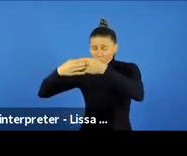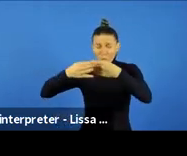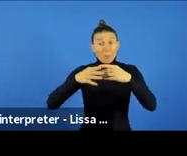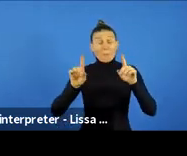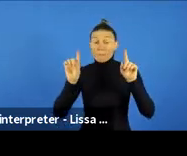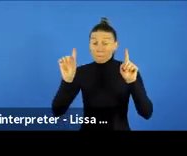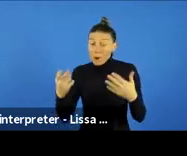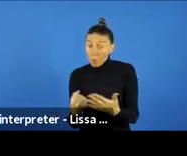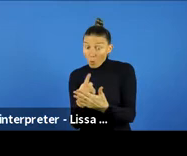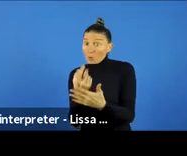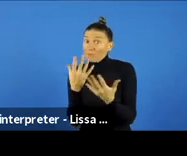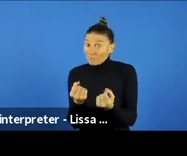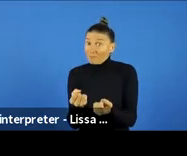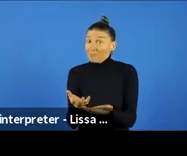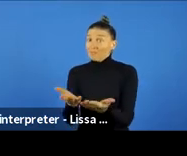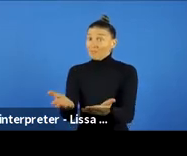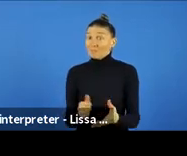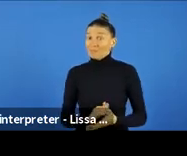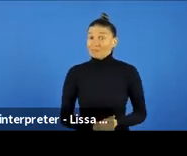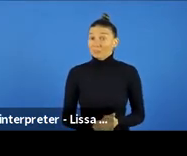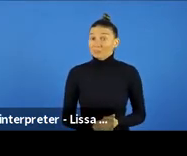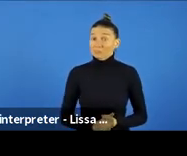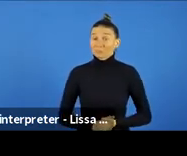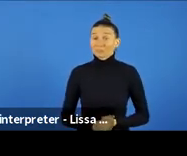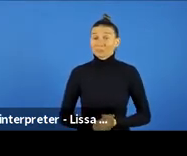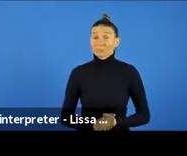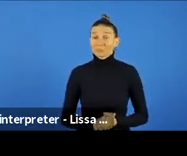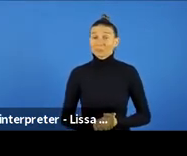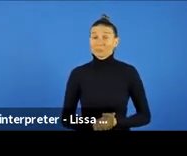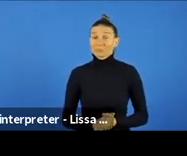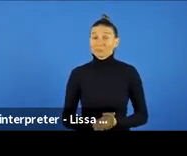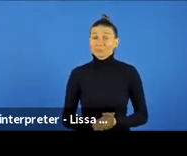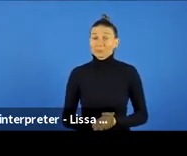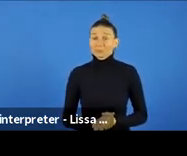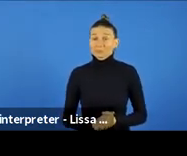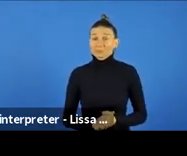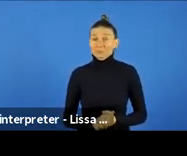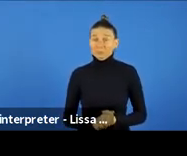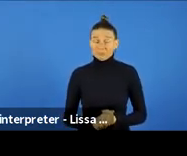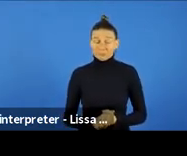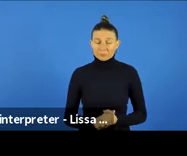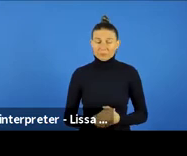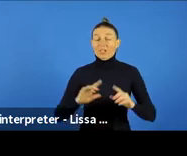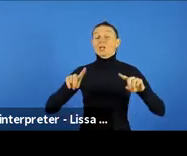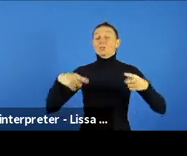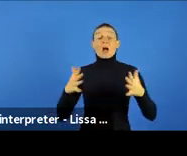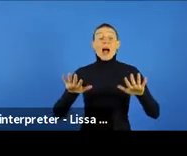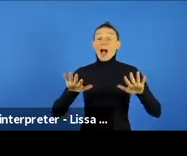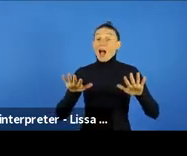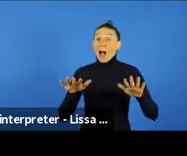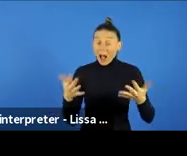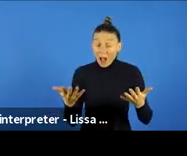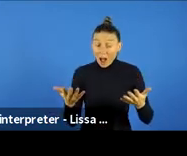huge opportunity. Next slide, please. So as I said, it goes to market with three